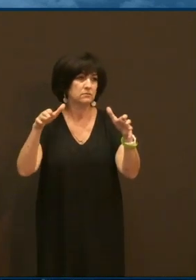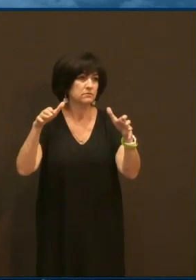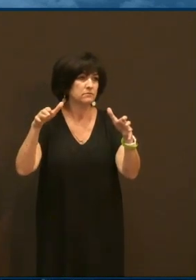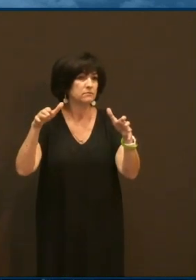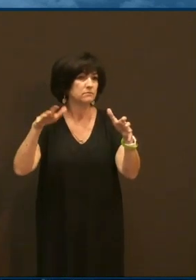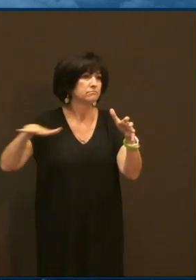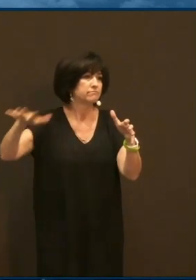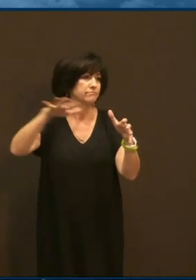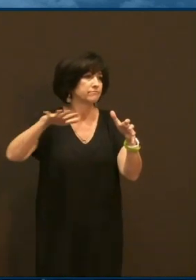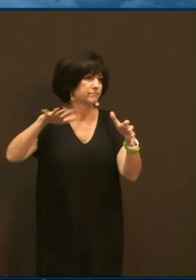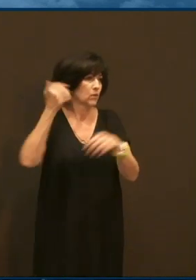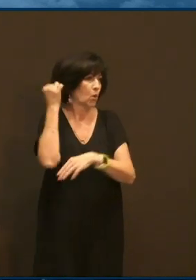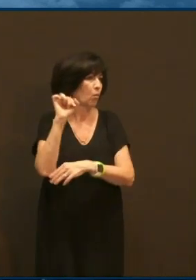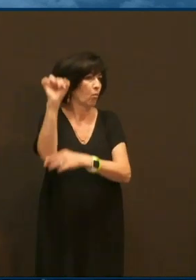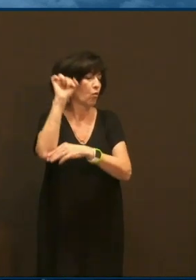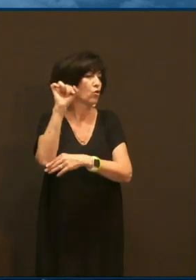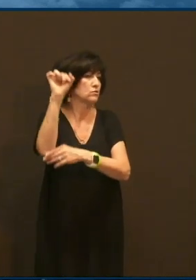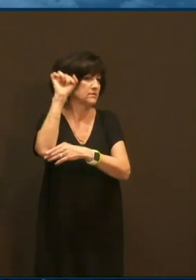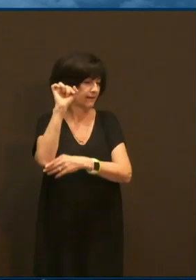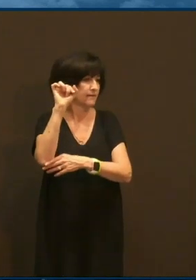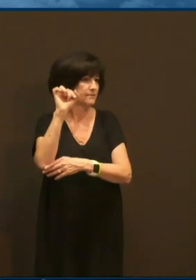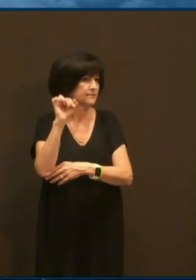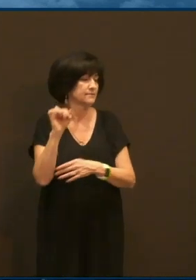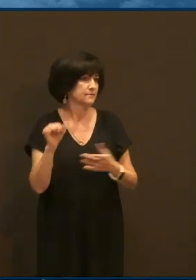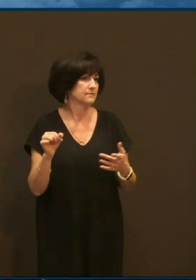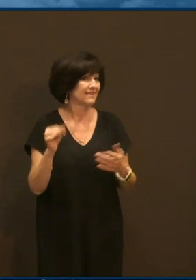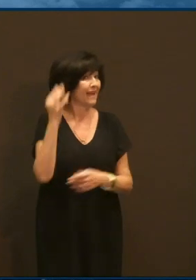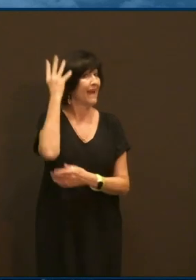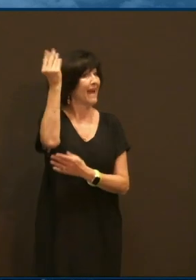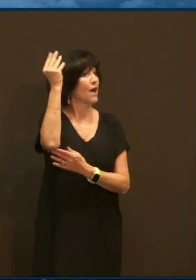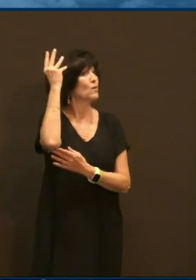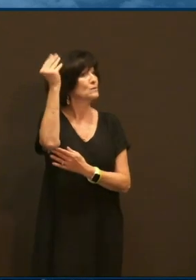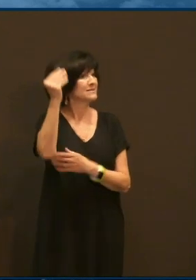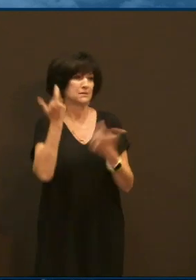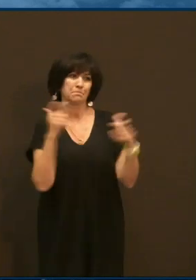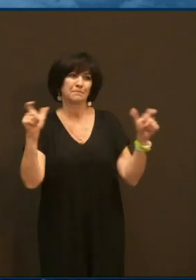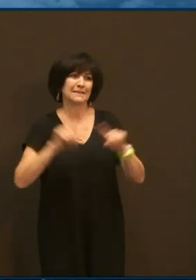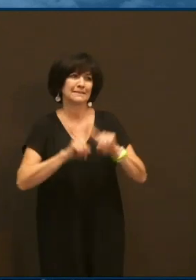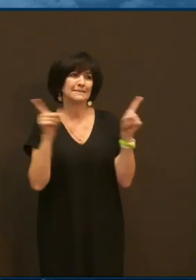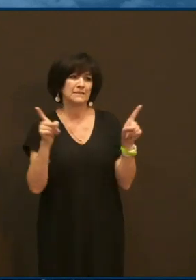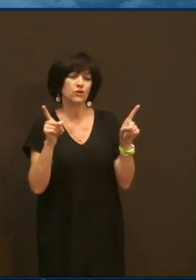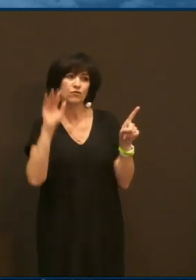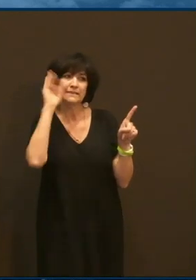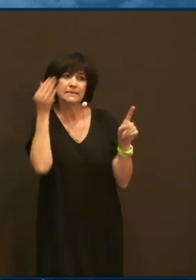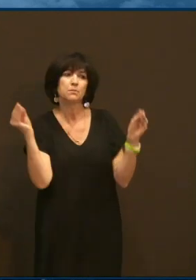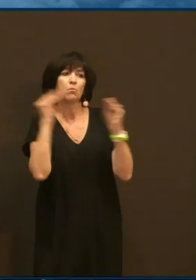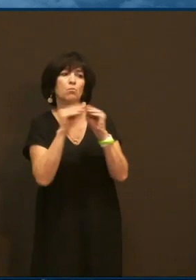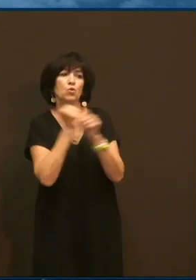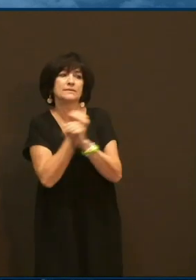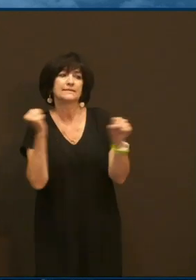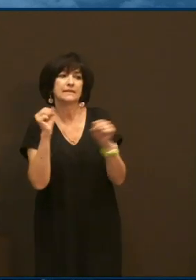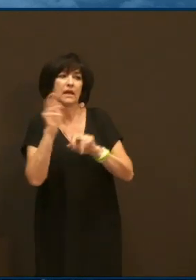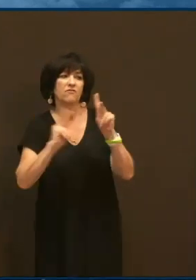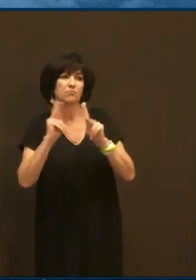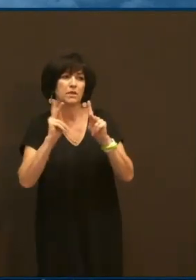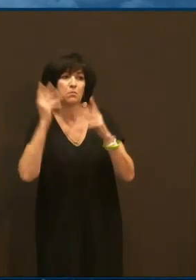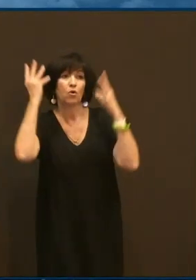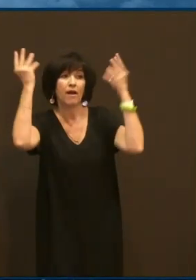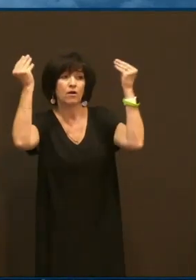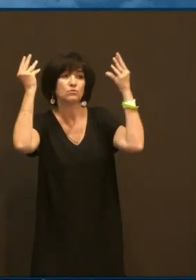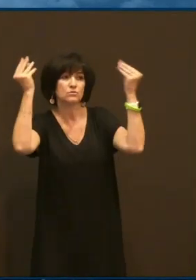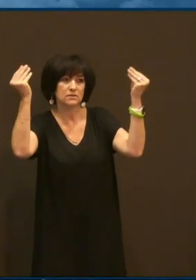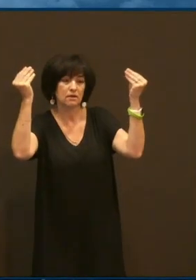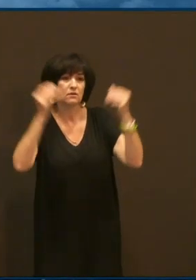seeing spreader events and where we're not. But outdoors really seems to make a huge difference. We didn't get much compliance on